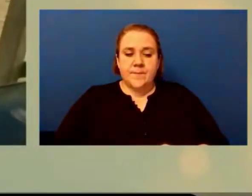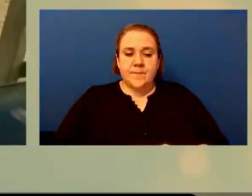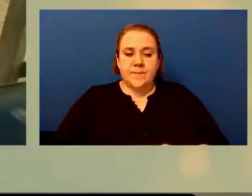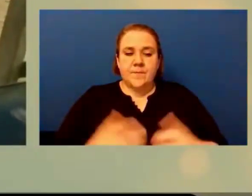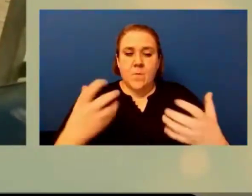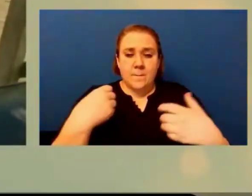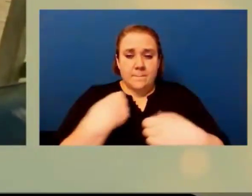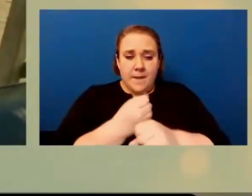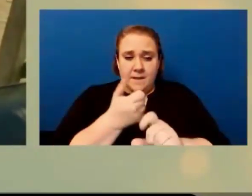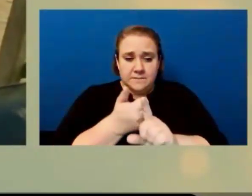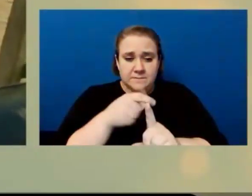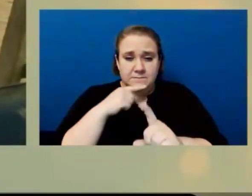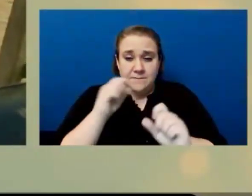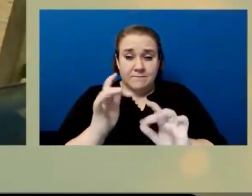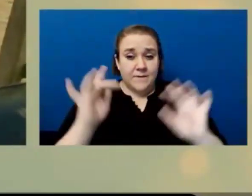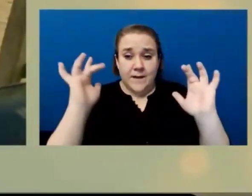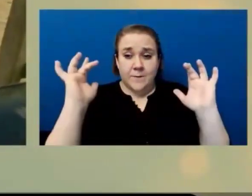What makes it vibrant?